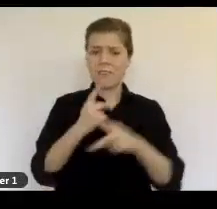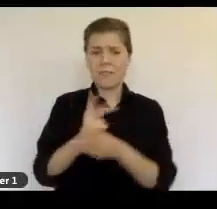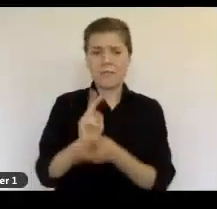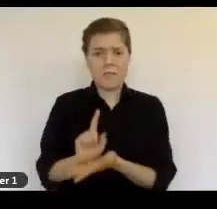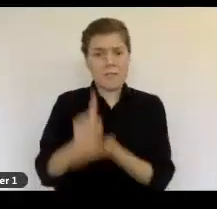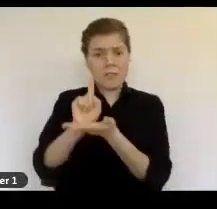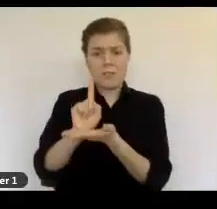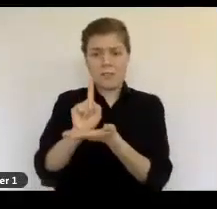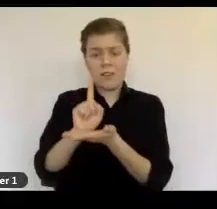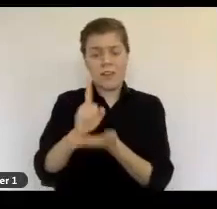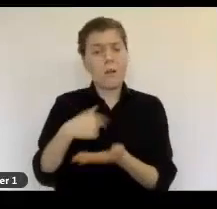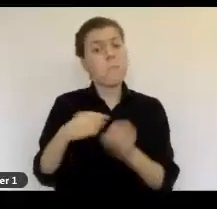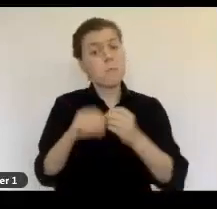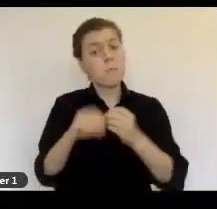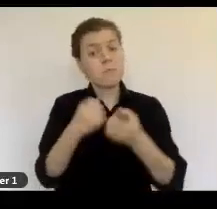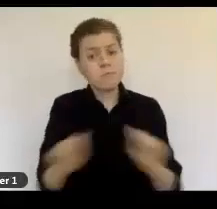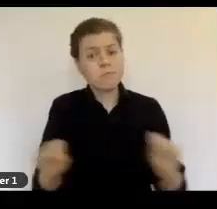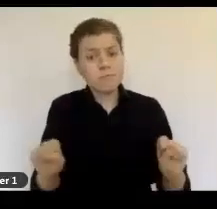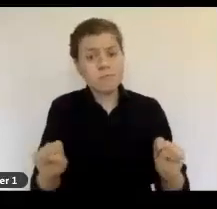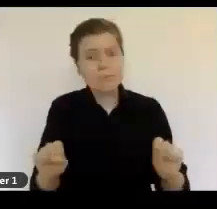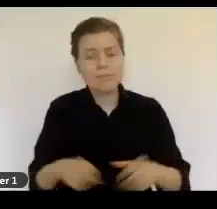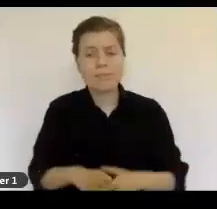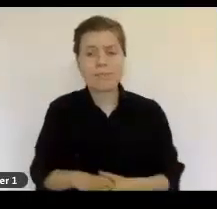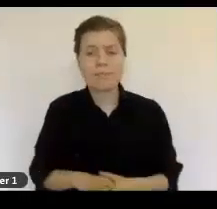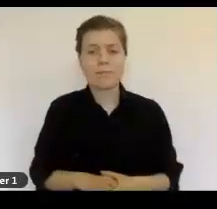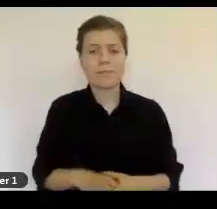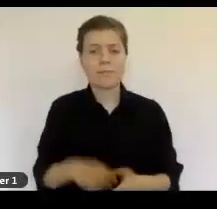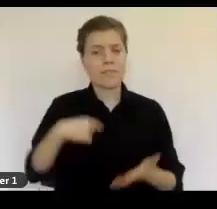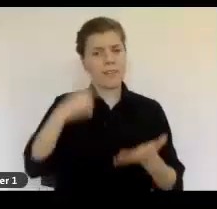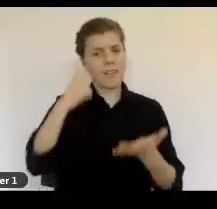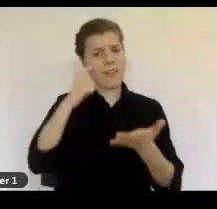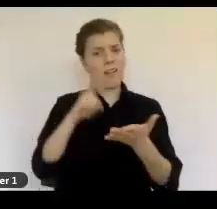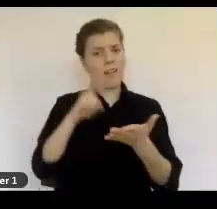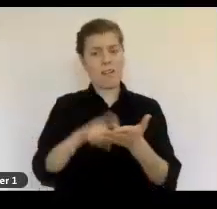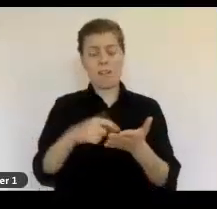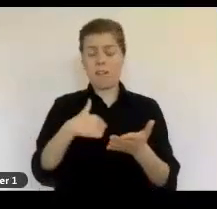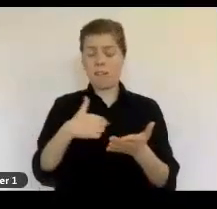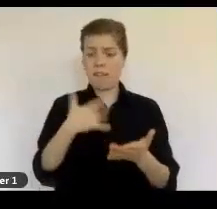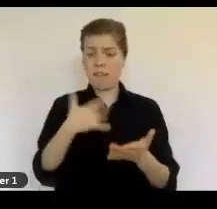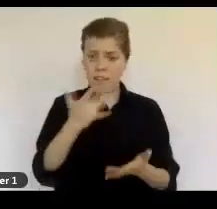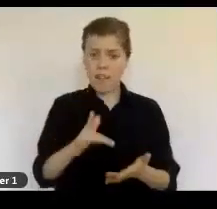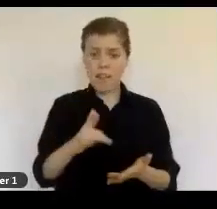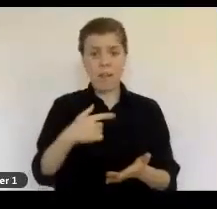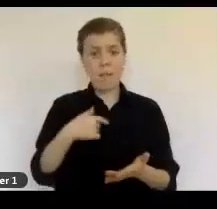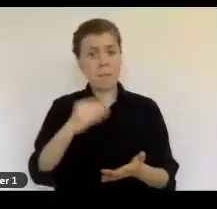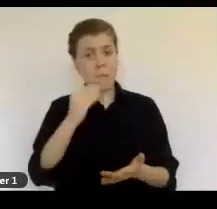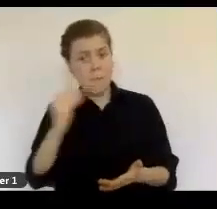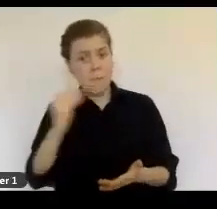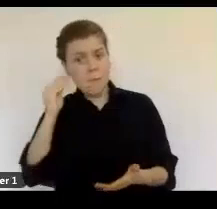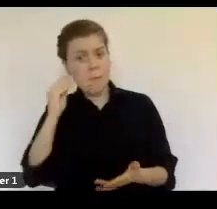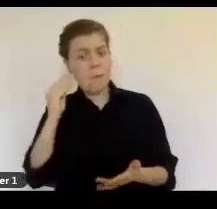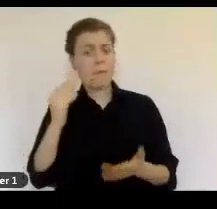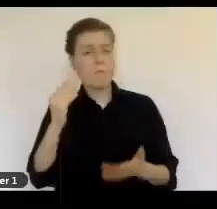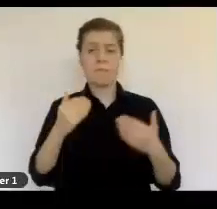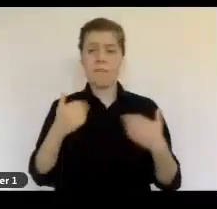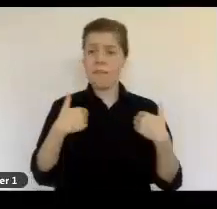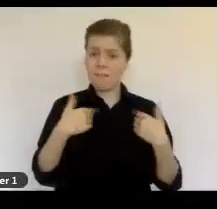who enjoy multiple forms of privilege, as I do, are much, much, much safer right now.